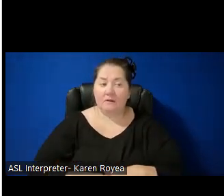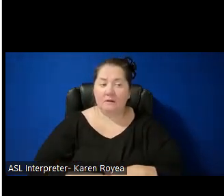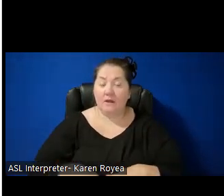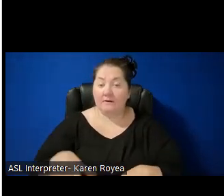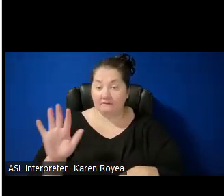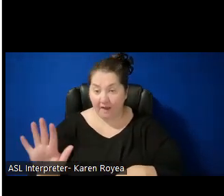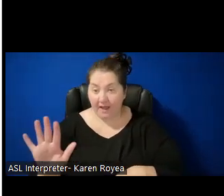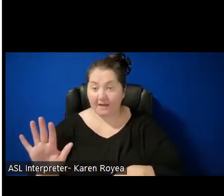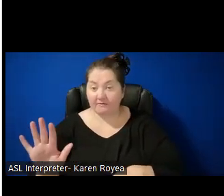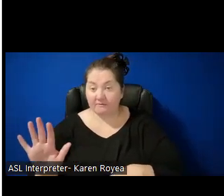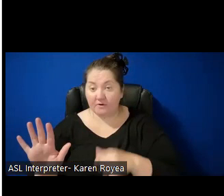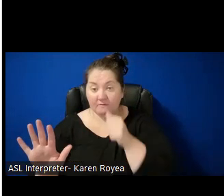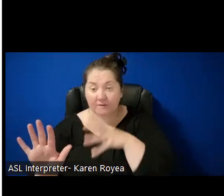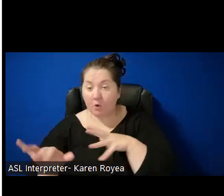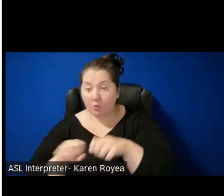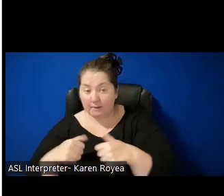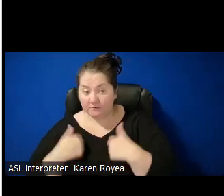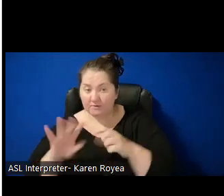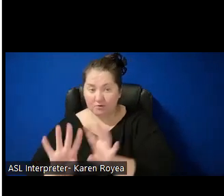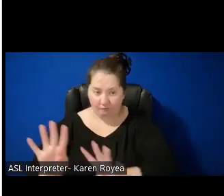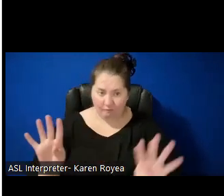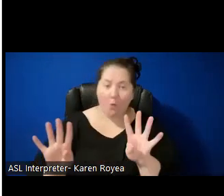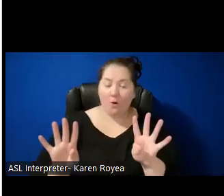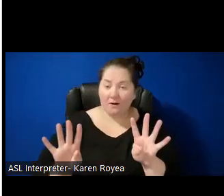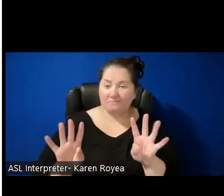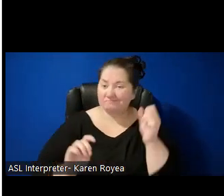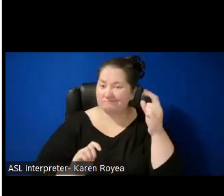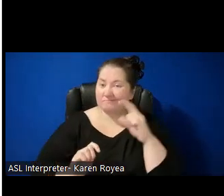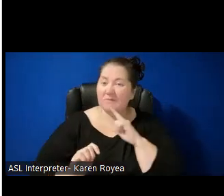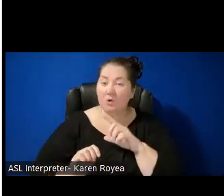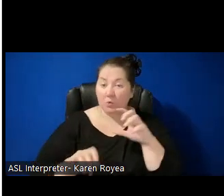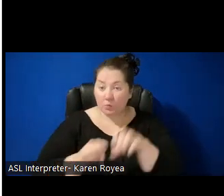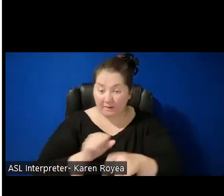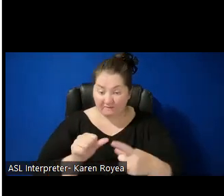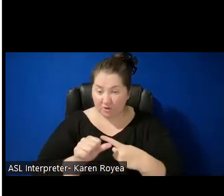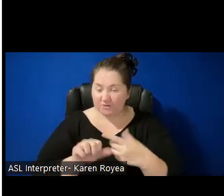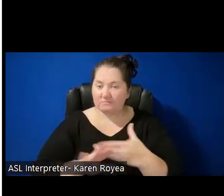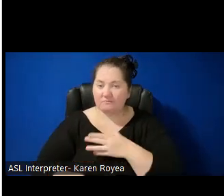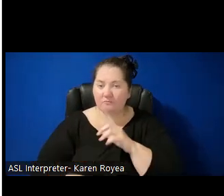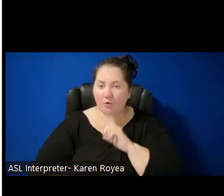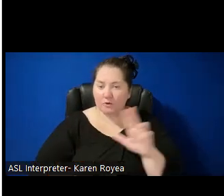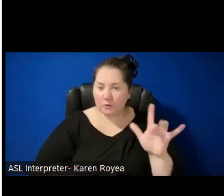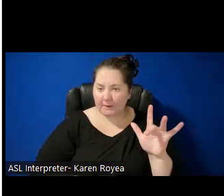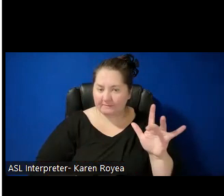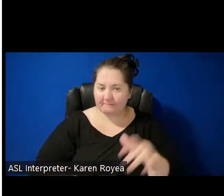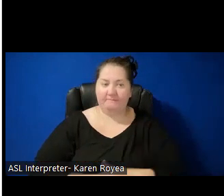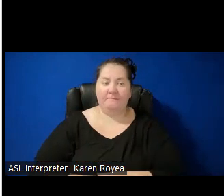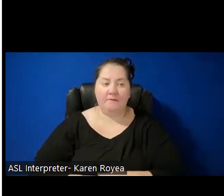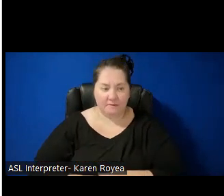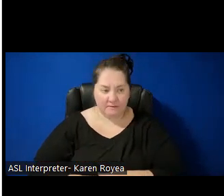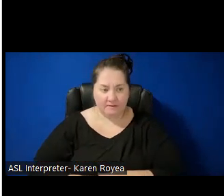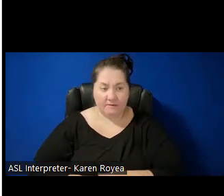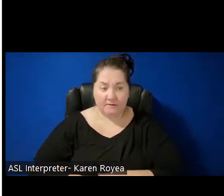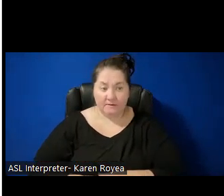female rape survivors reported that they were first raped before the age of 25.